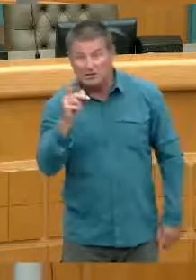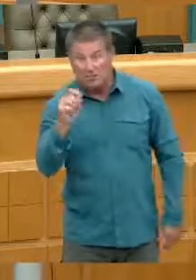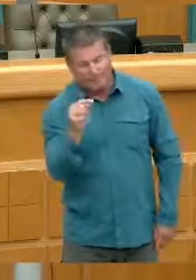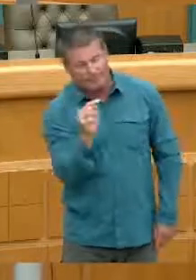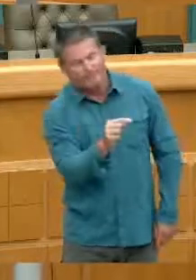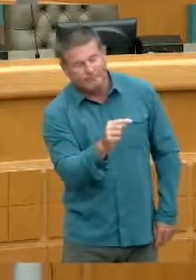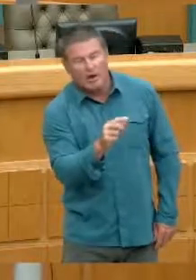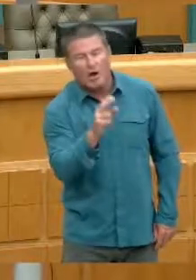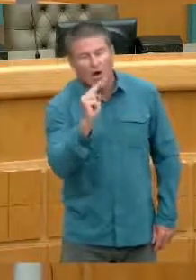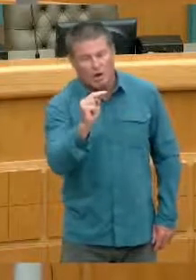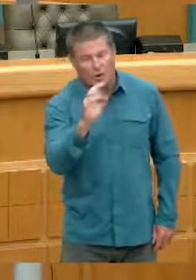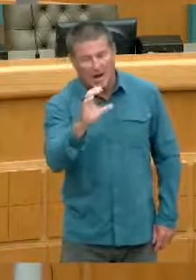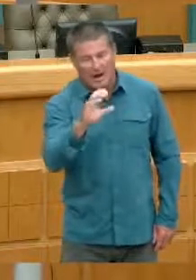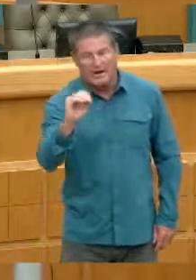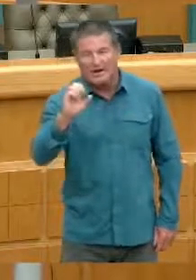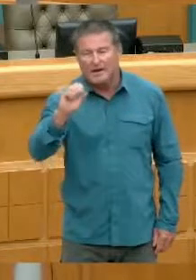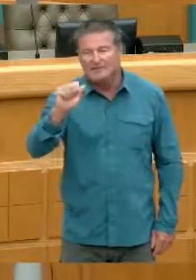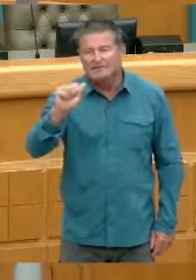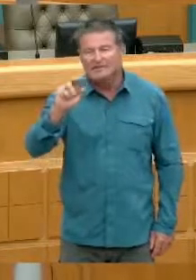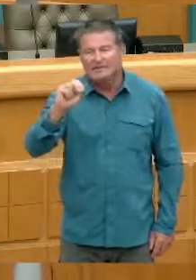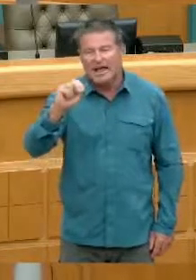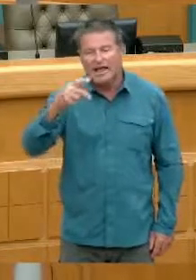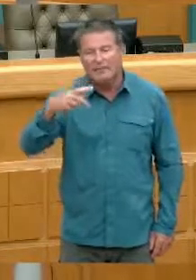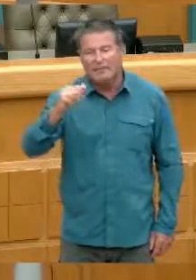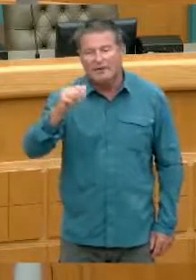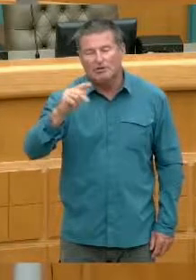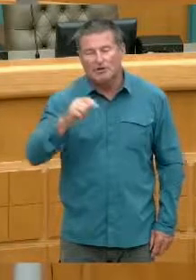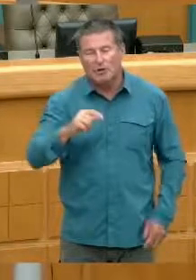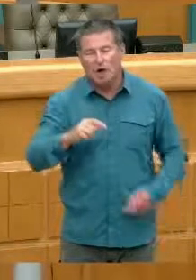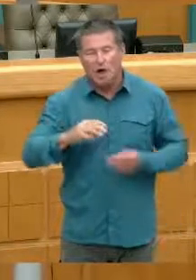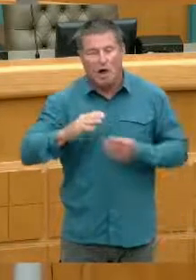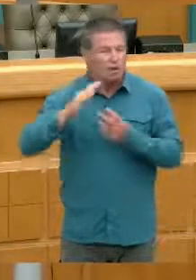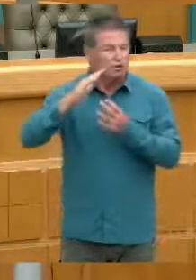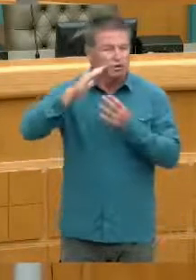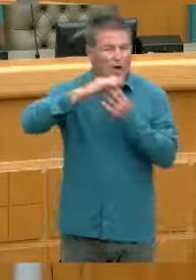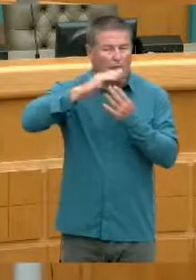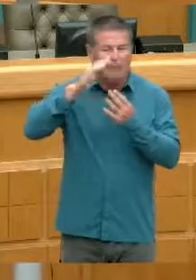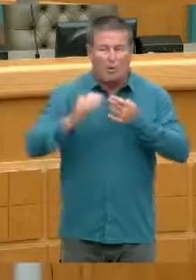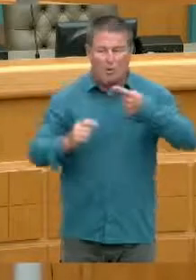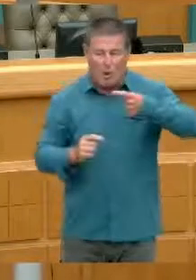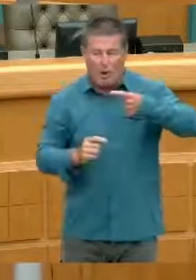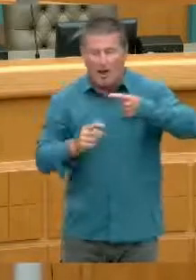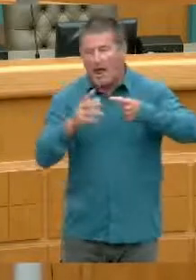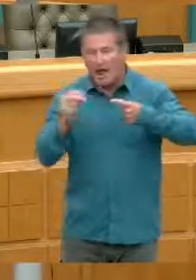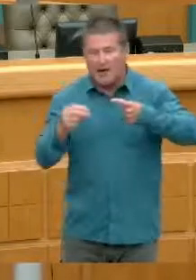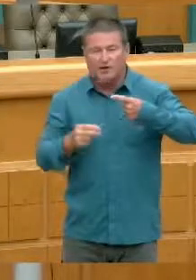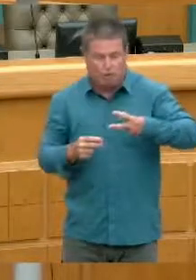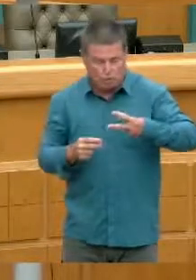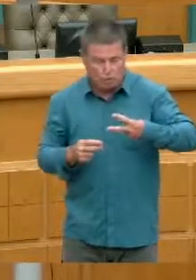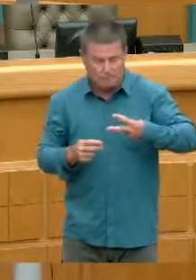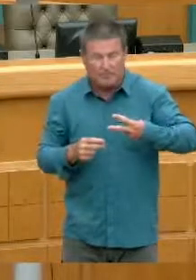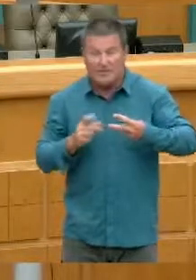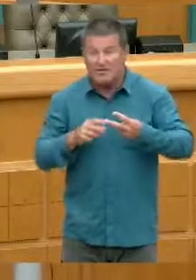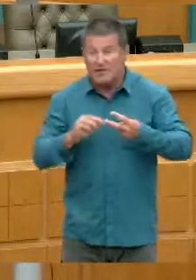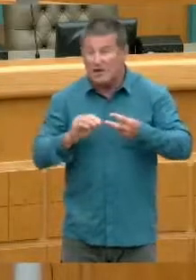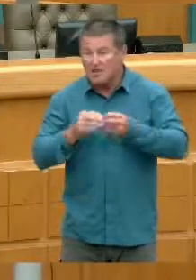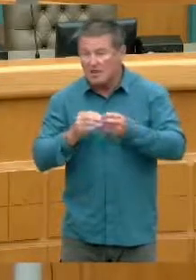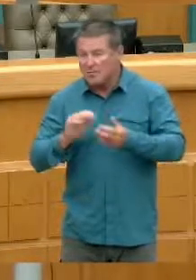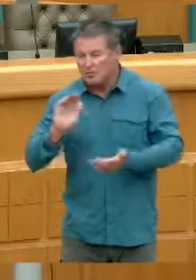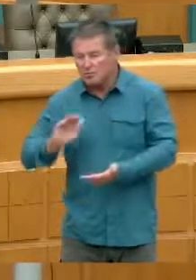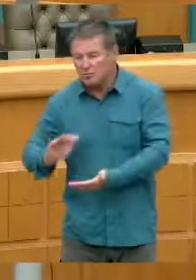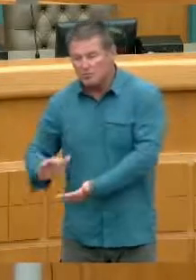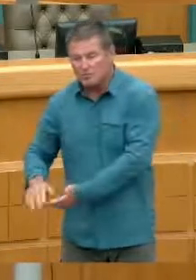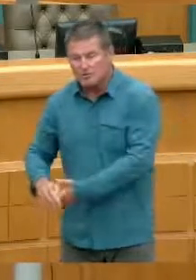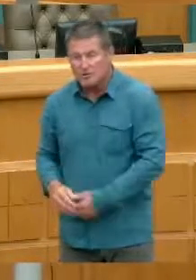and San Patricio County secondarily, and then it declines from there. One of the reasons why we talk about